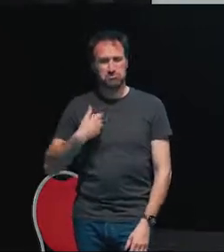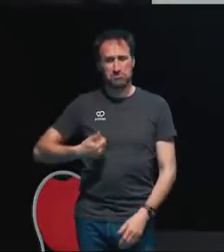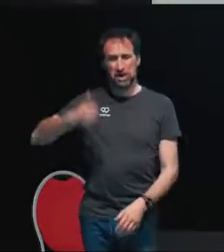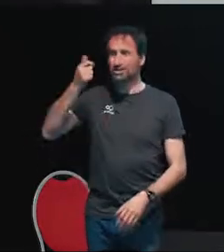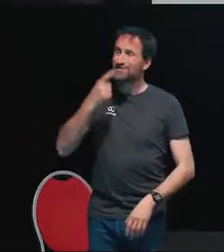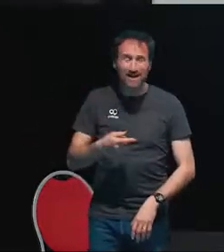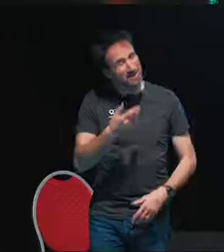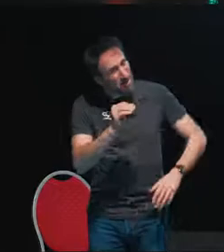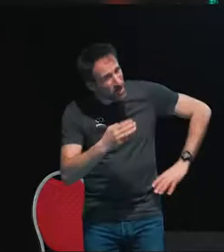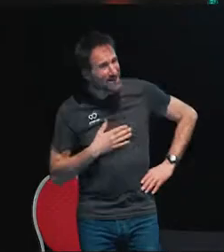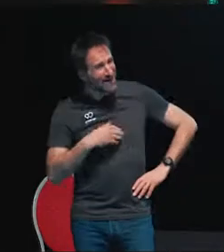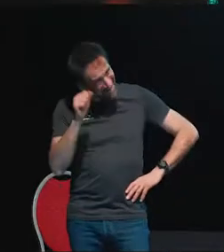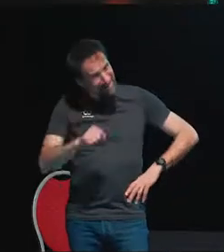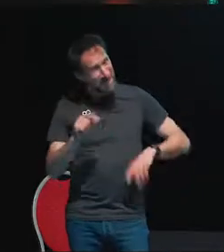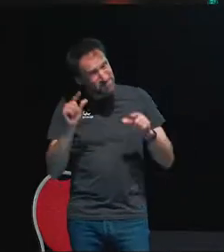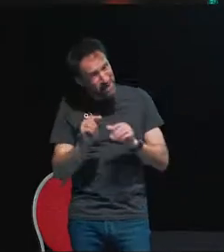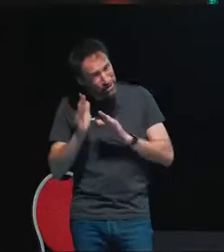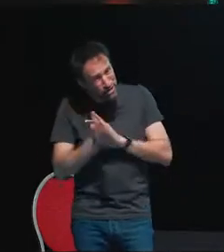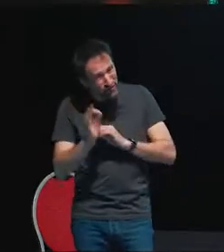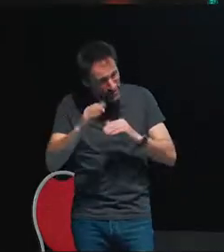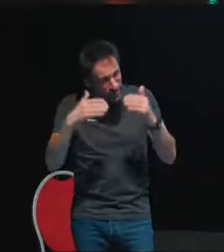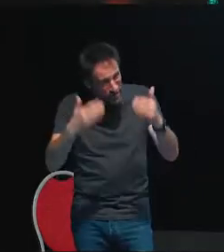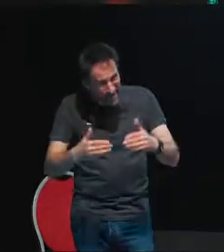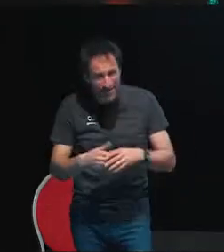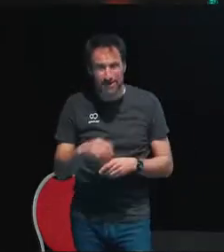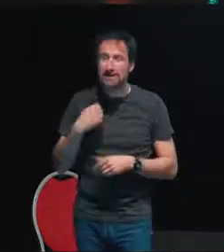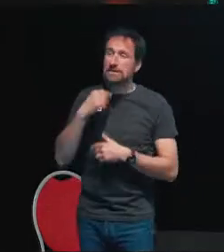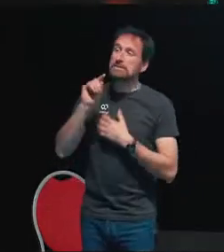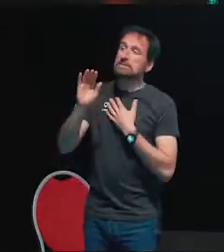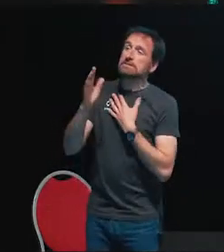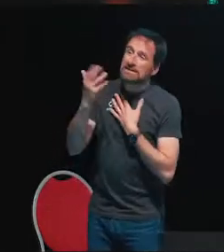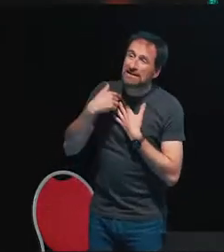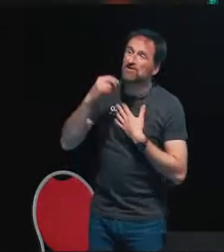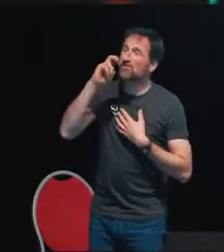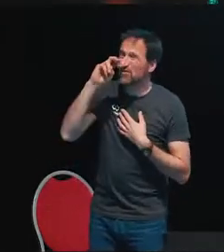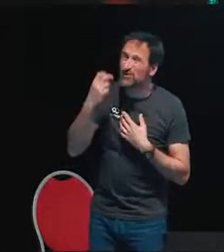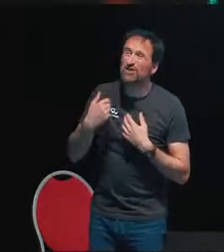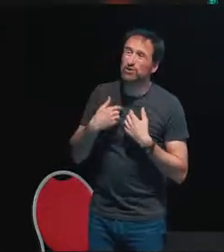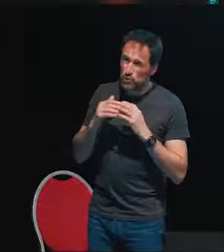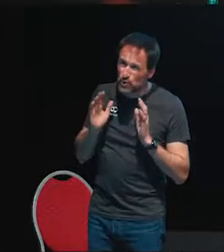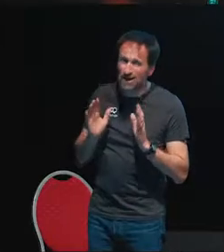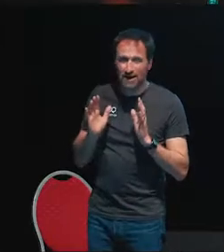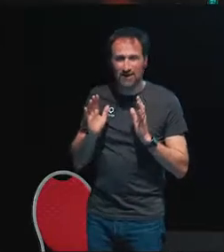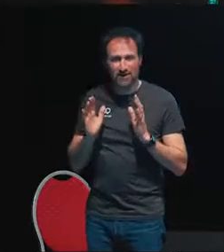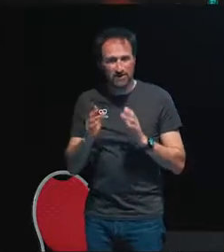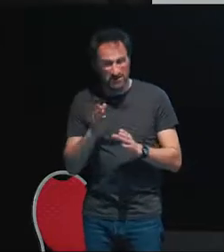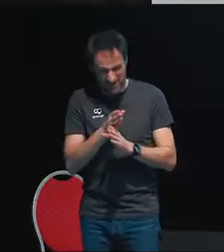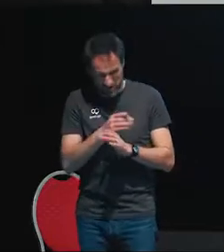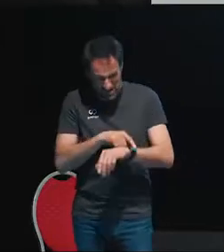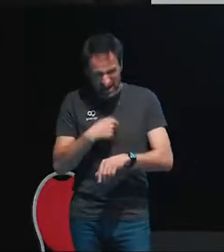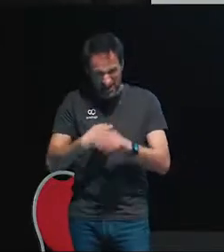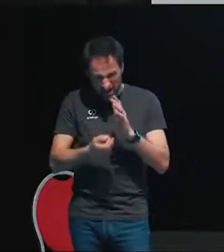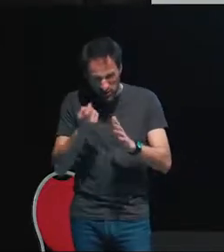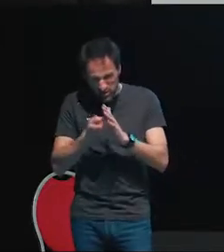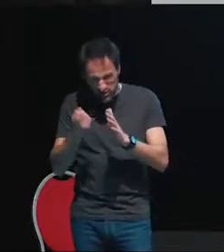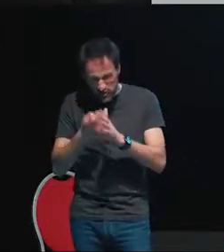services for the front end and I said I will try so in the meantime I found all of these things and I